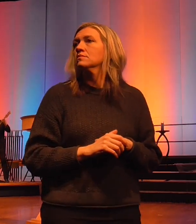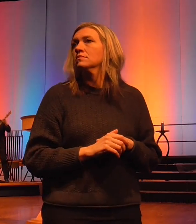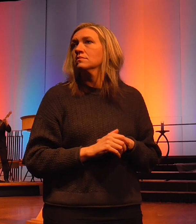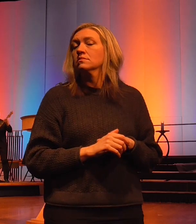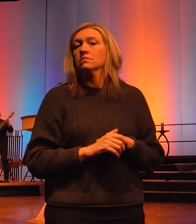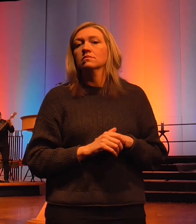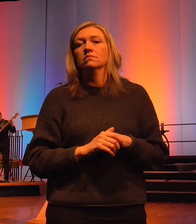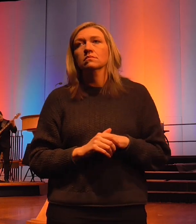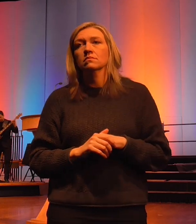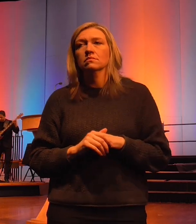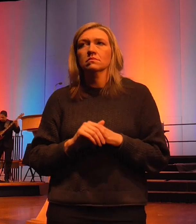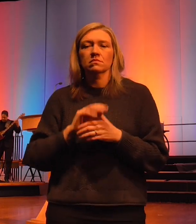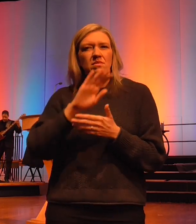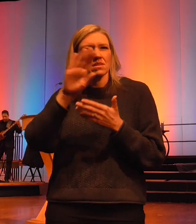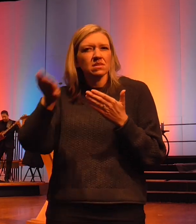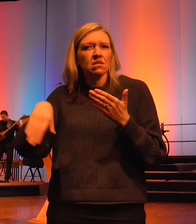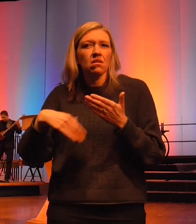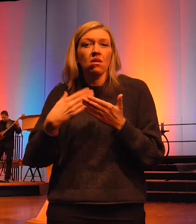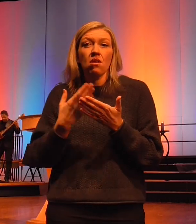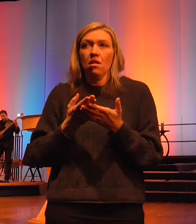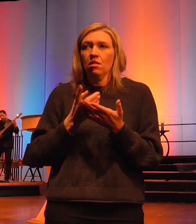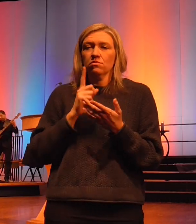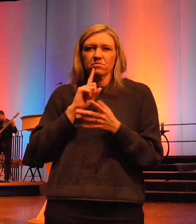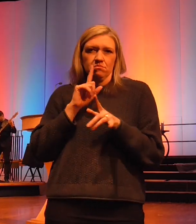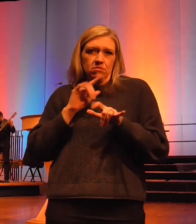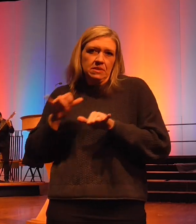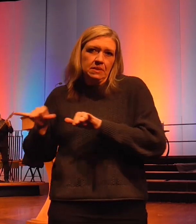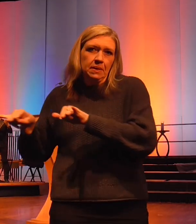too. It's all the